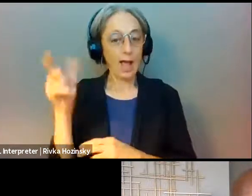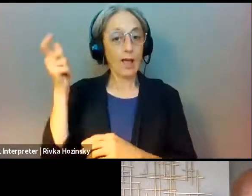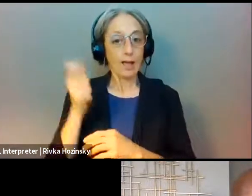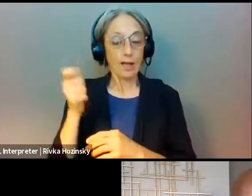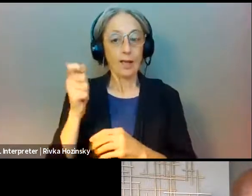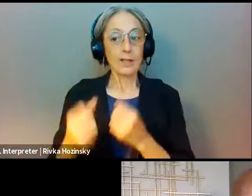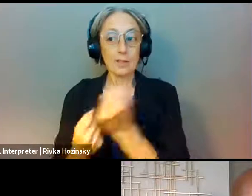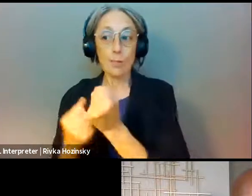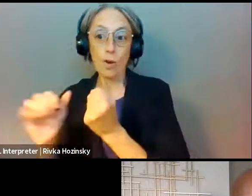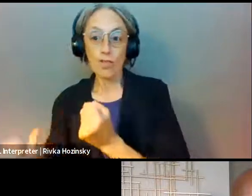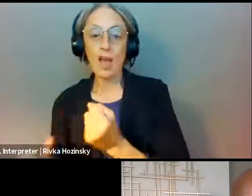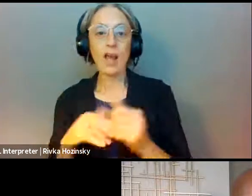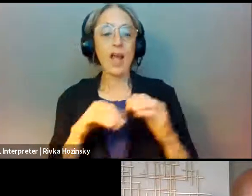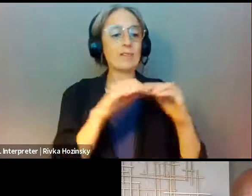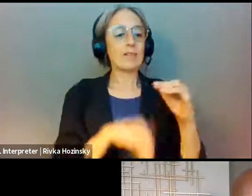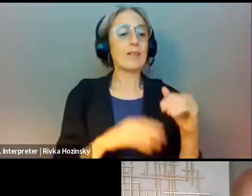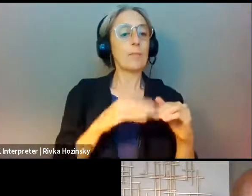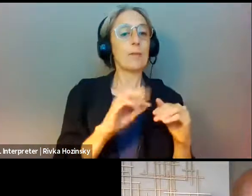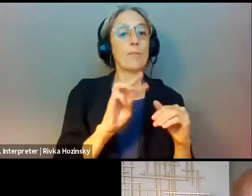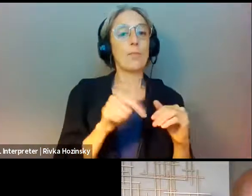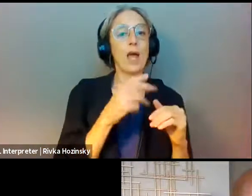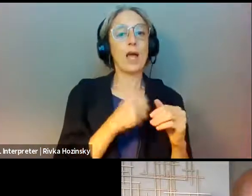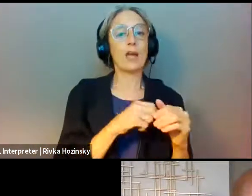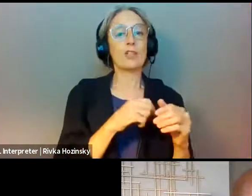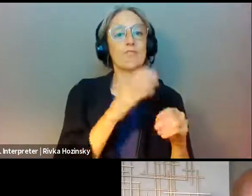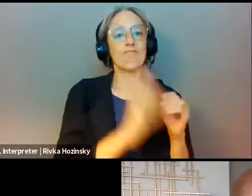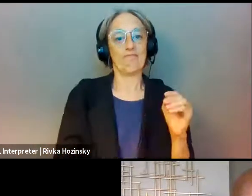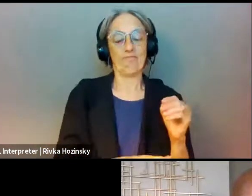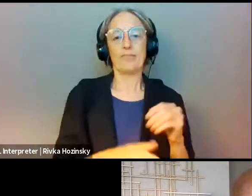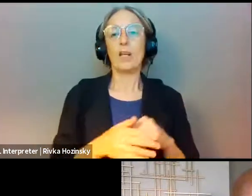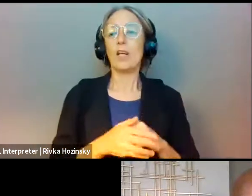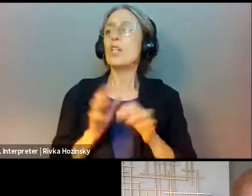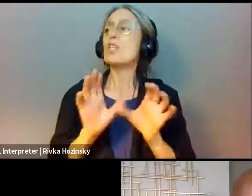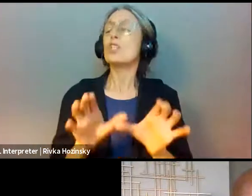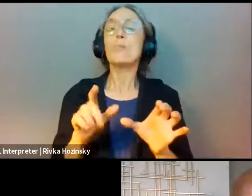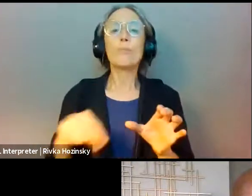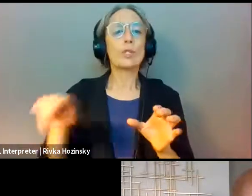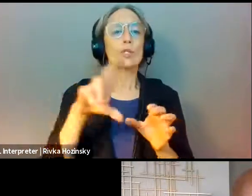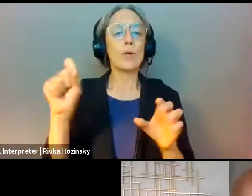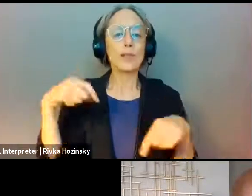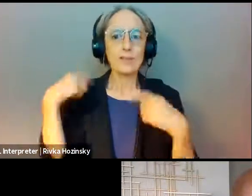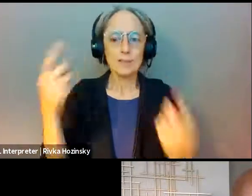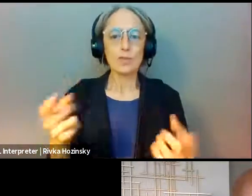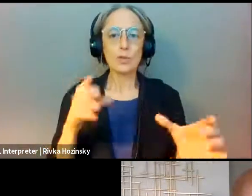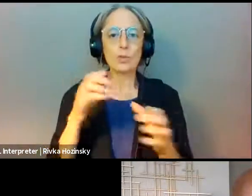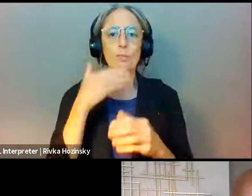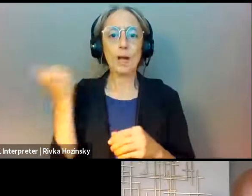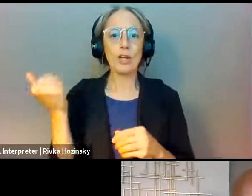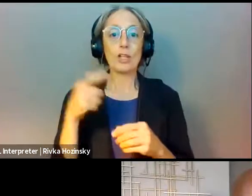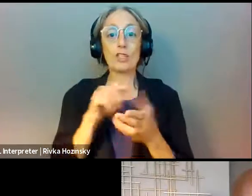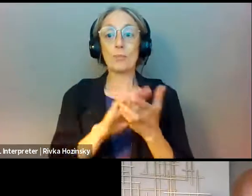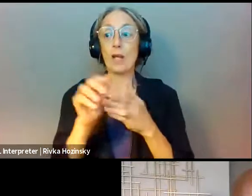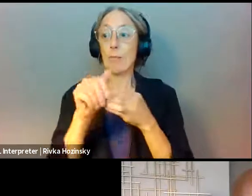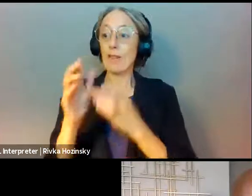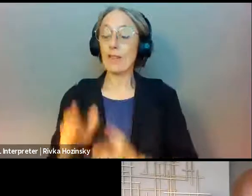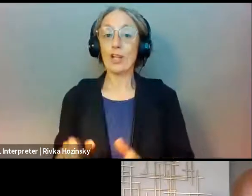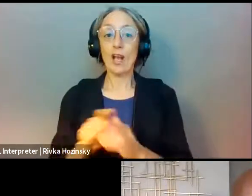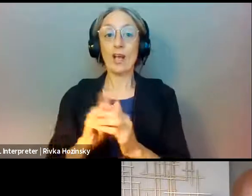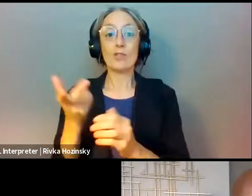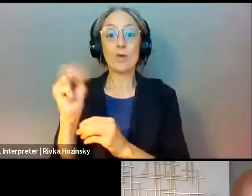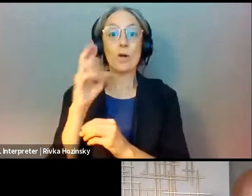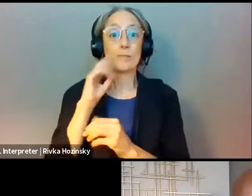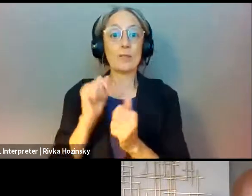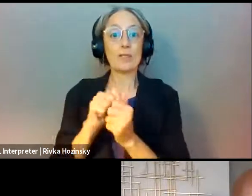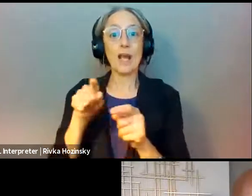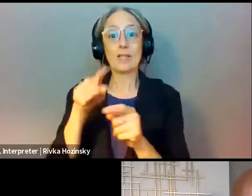sub-minimum wages. She has pushed hard for the country to do better in these areas as a leader has been open about her own experience as a Black woman with a